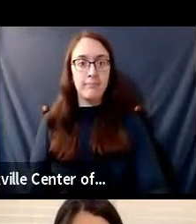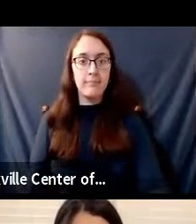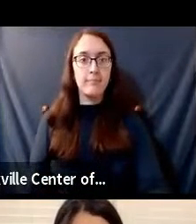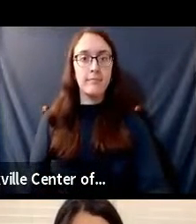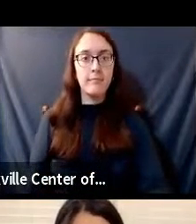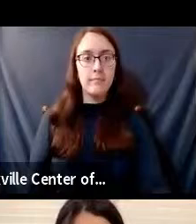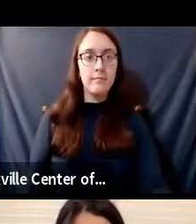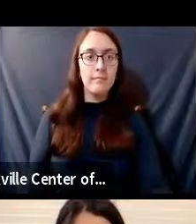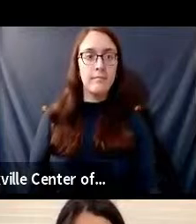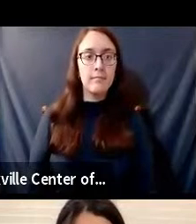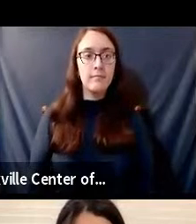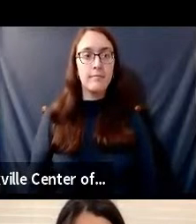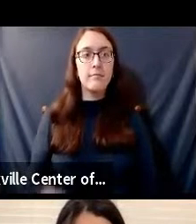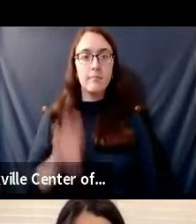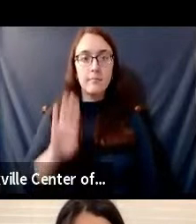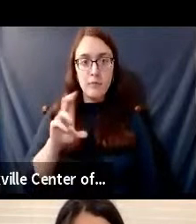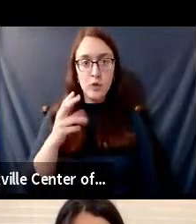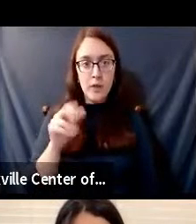So the second one would be,